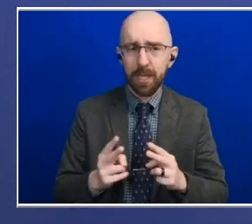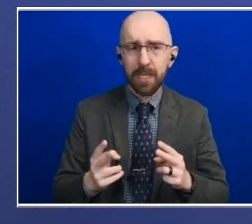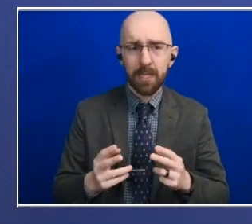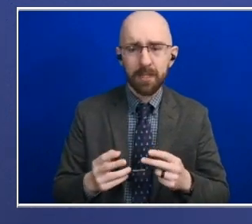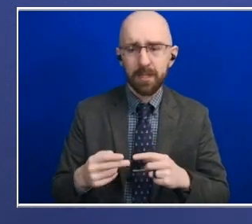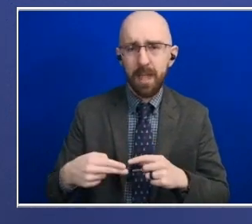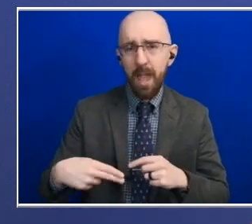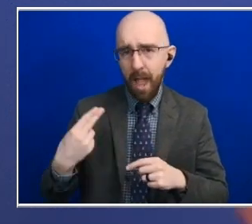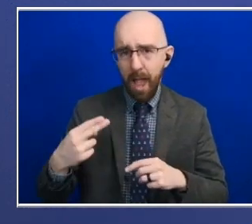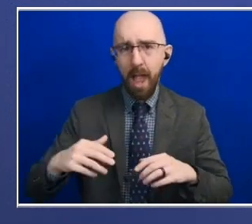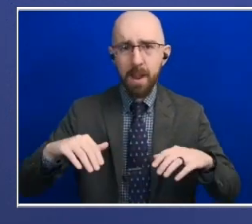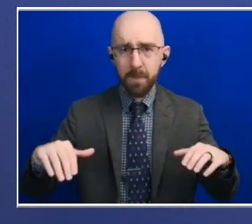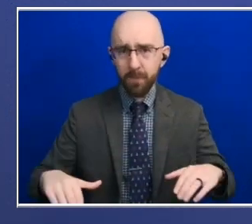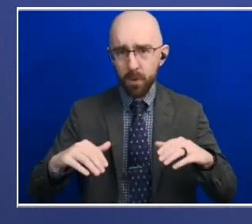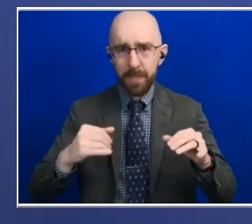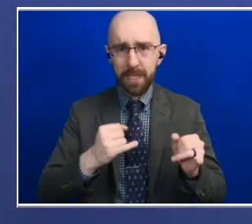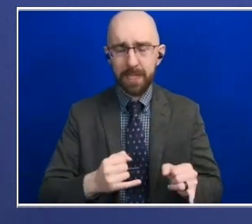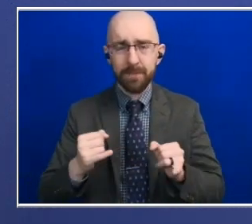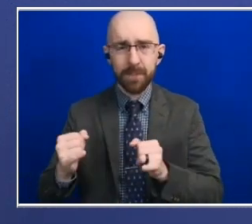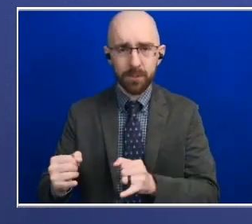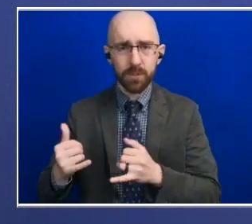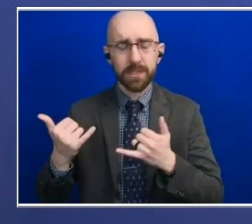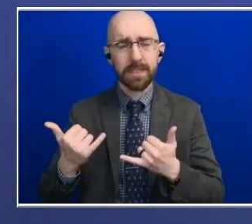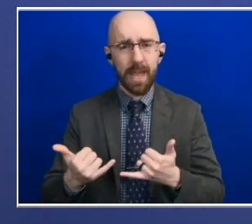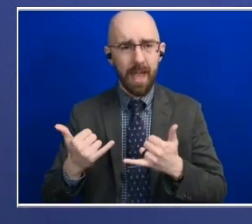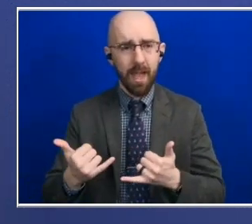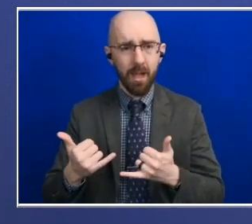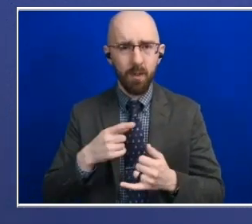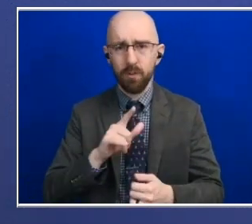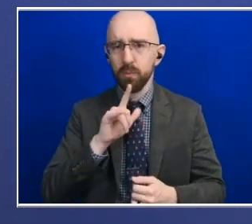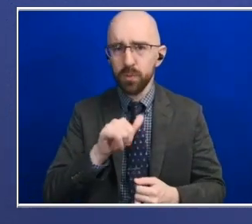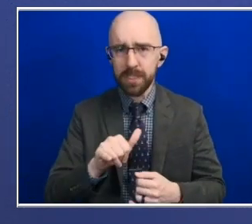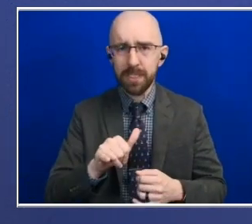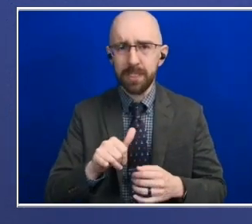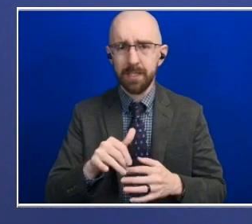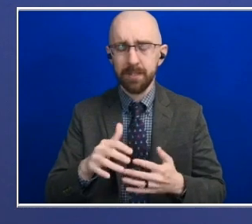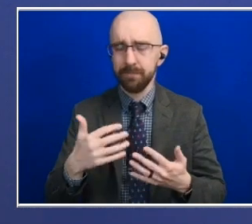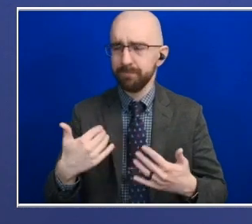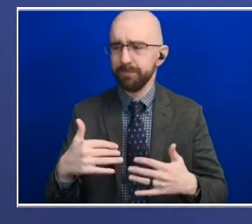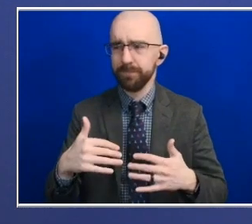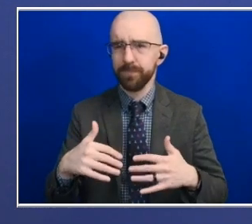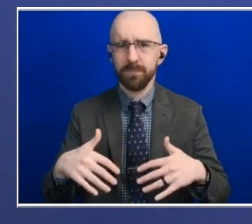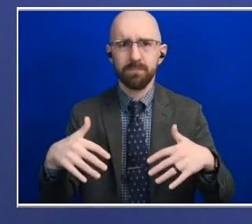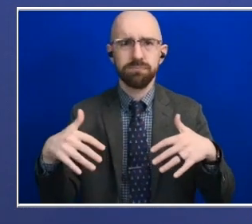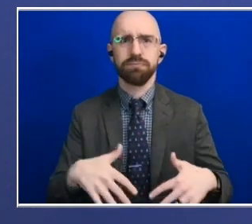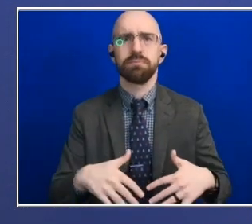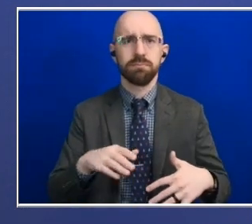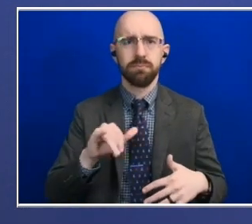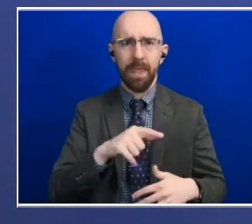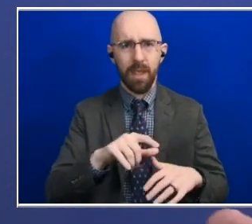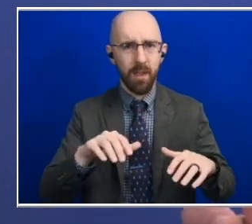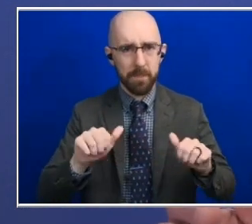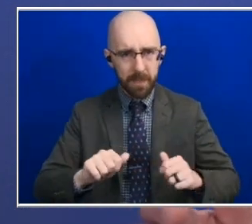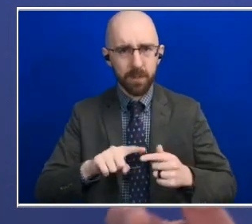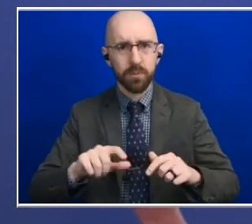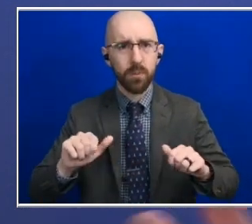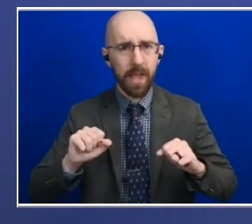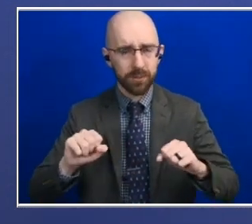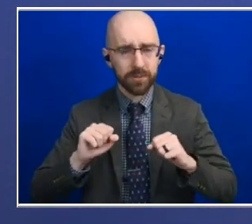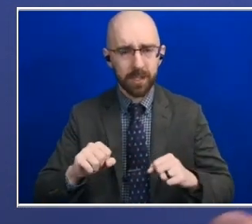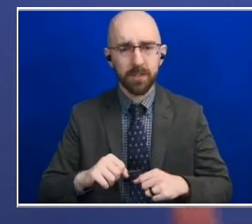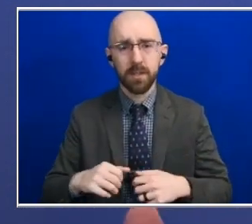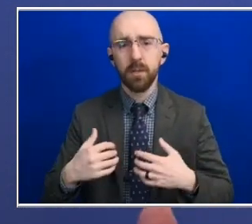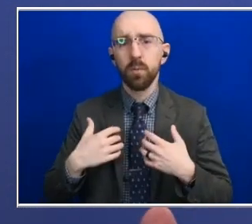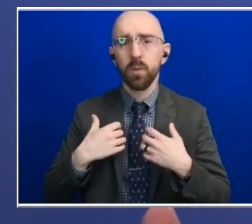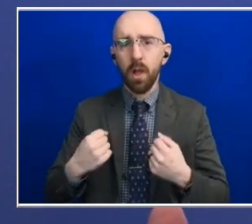high-performing individuals now are really decimated in terms of their ability to exercise. And Recover Energize is taking 2